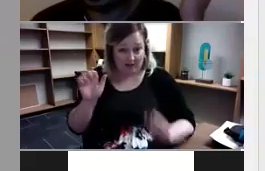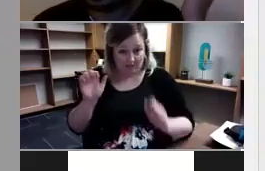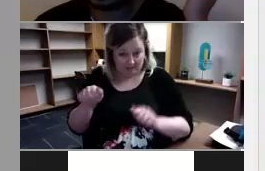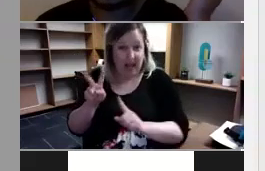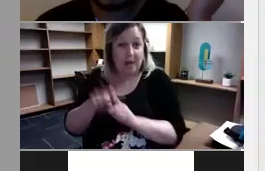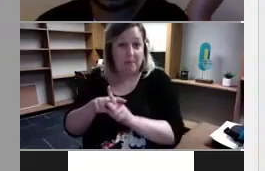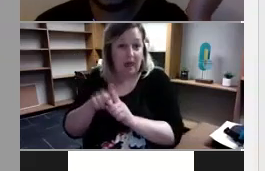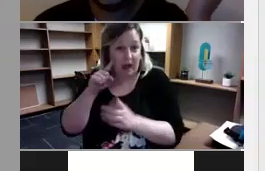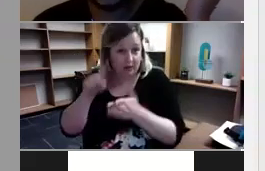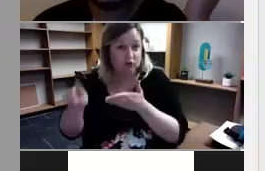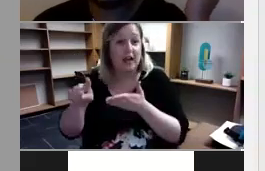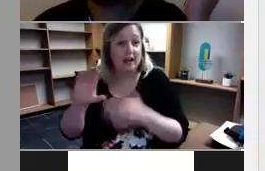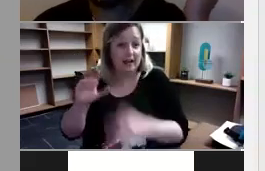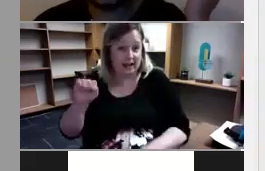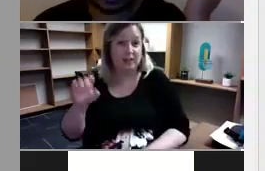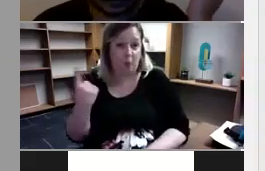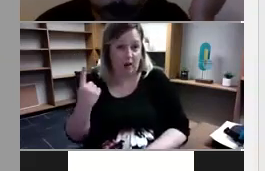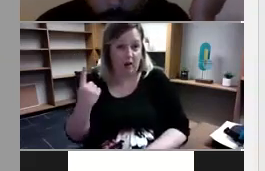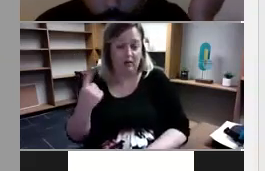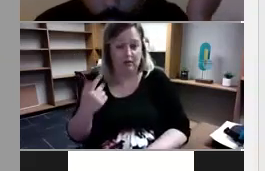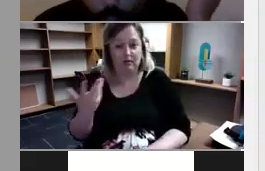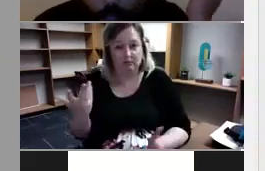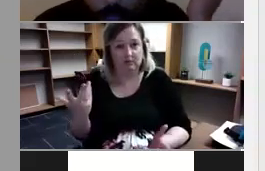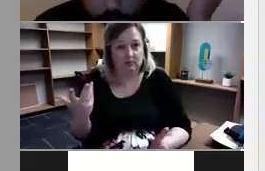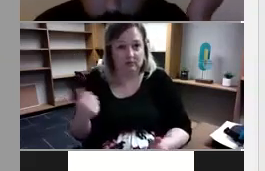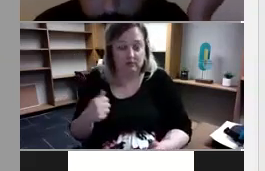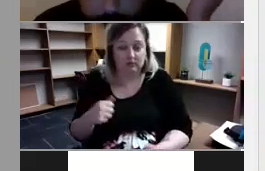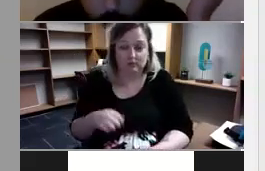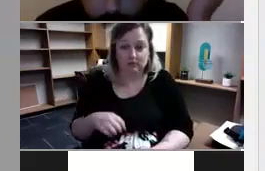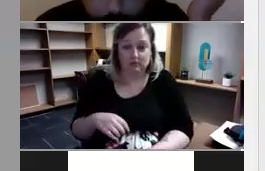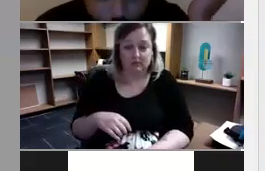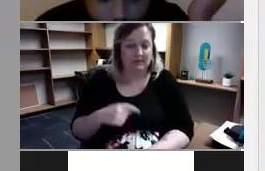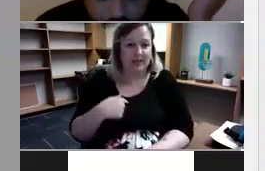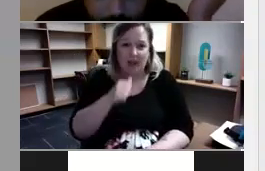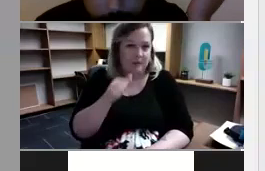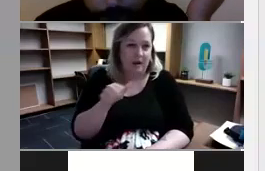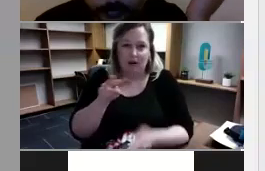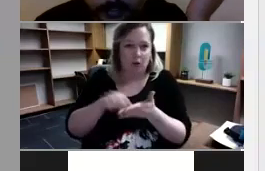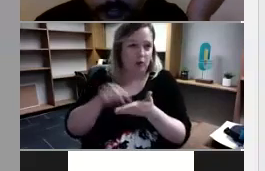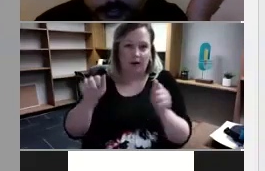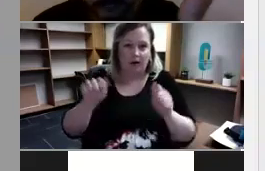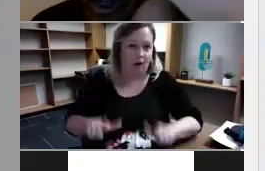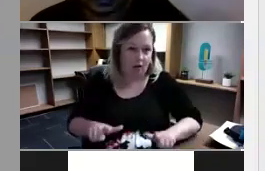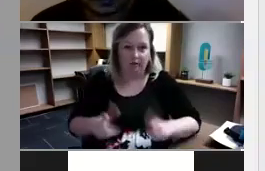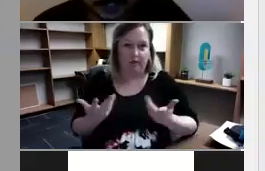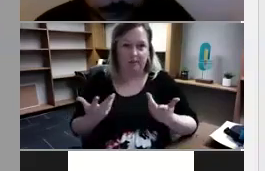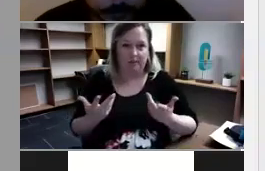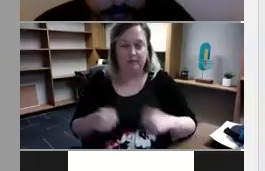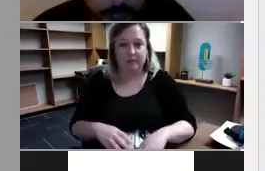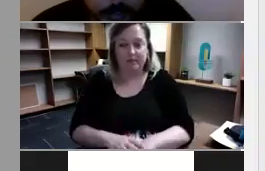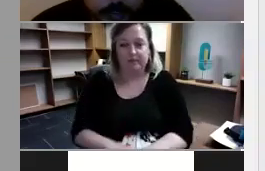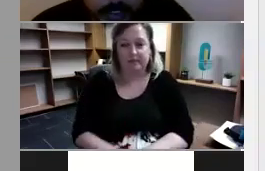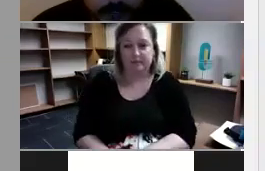1, right? And so I'm not going to go through all of them, but let's do a few cases for case